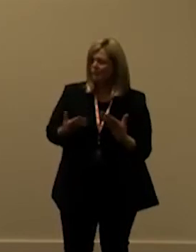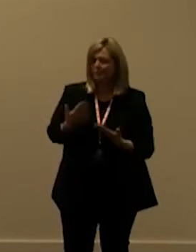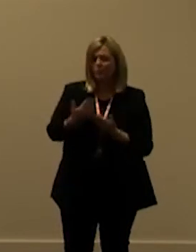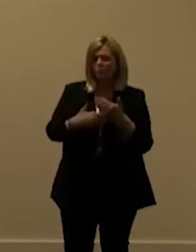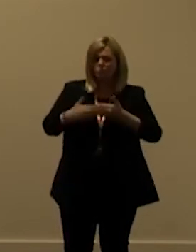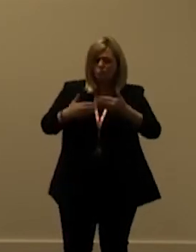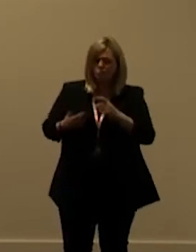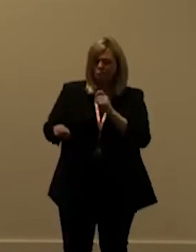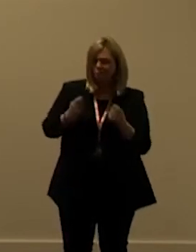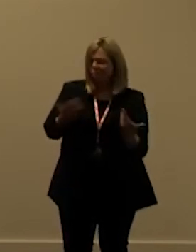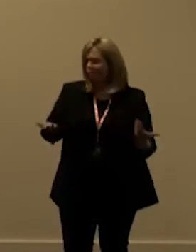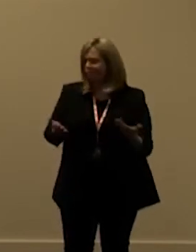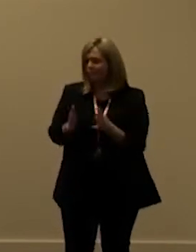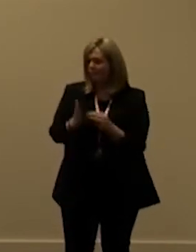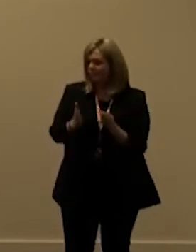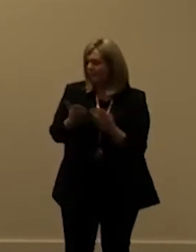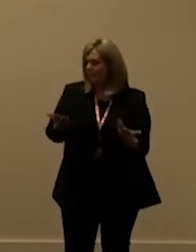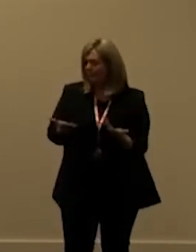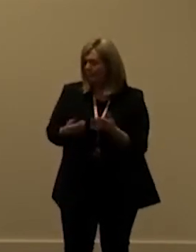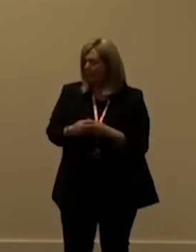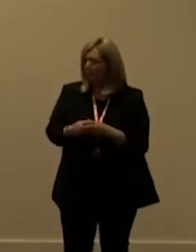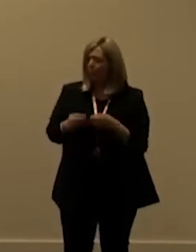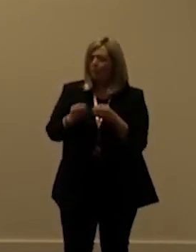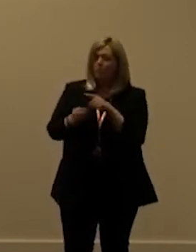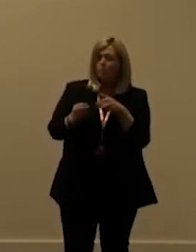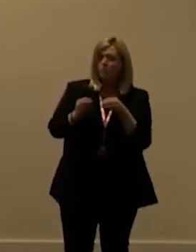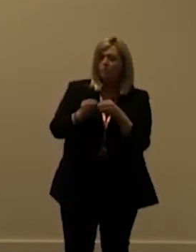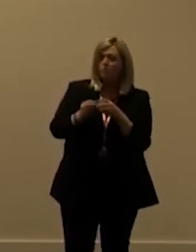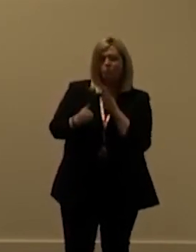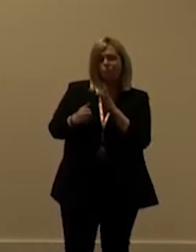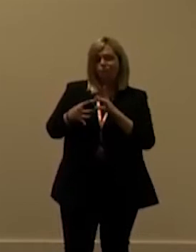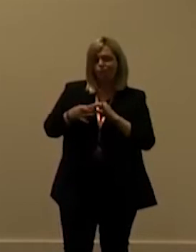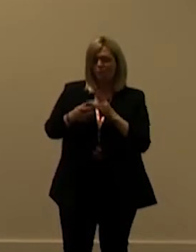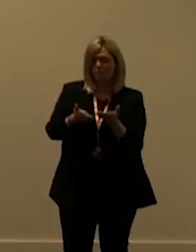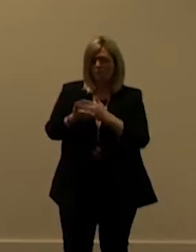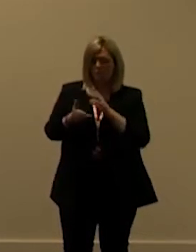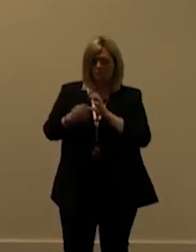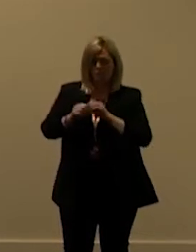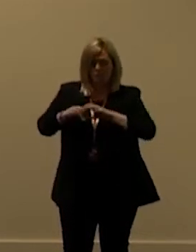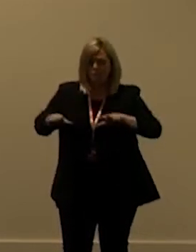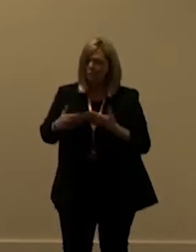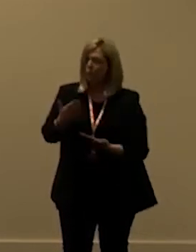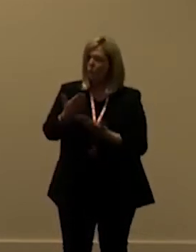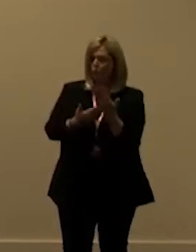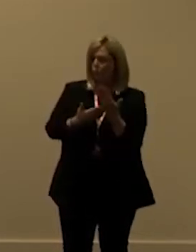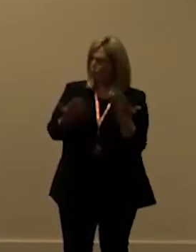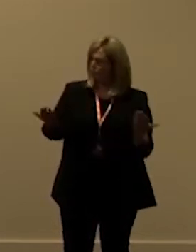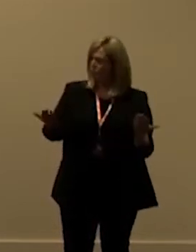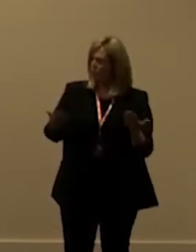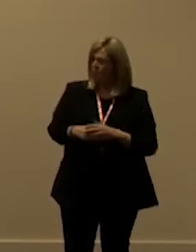can mess with. So, for example, we've just got B2B Direct Connect for shared channels has just come out. And it's a brand new piece of